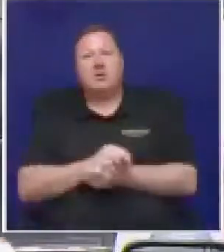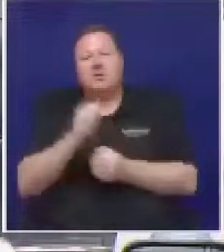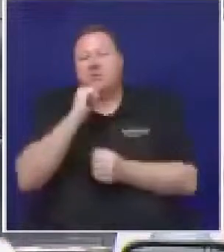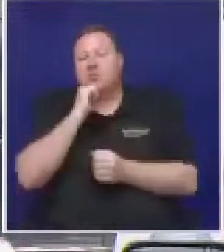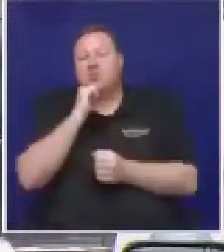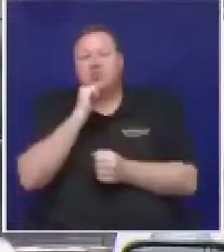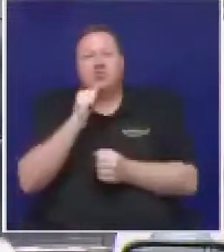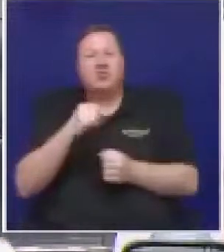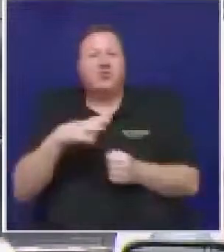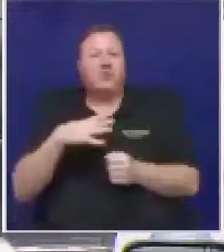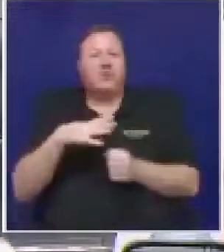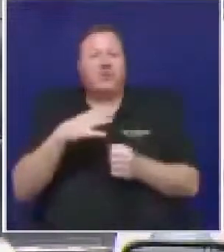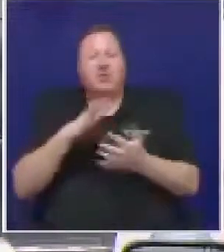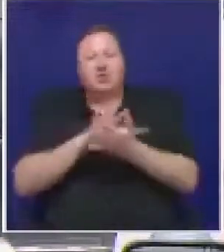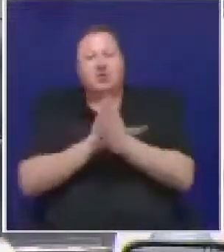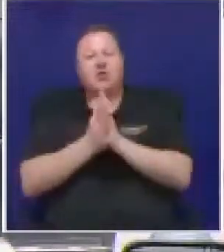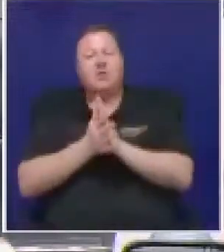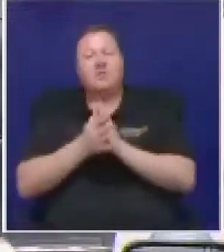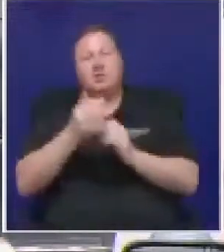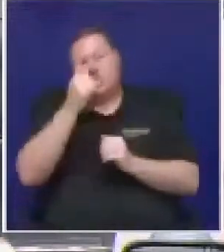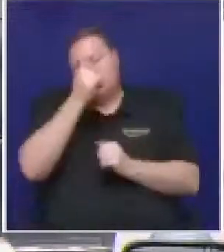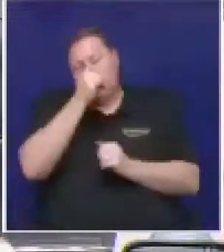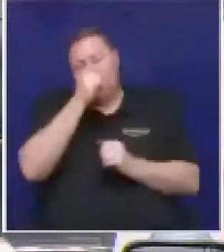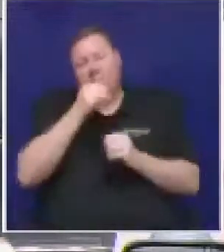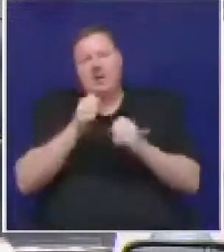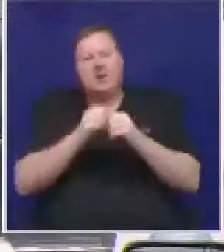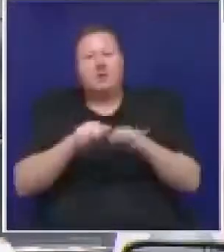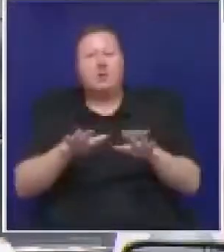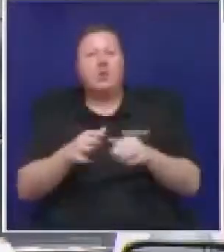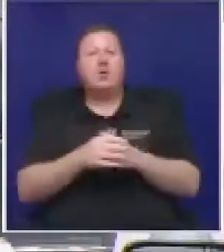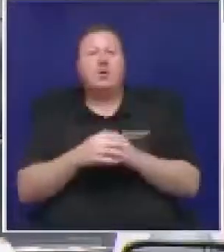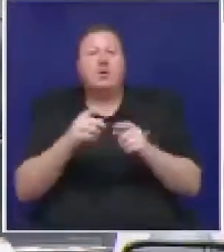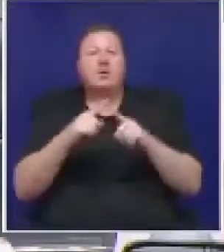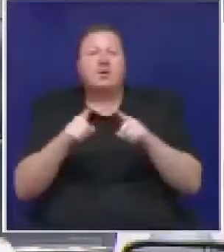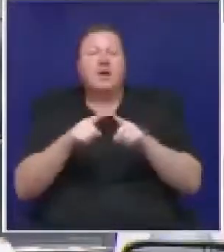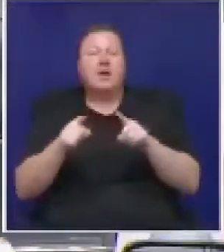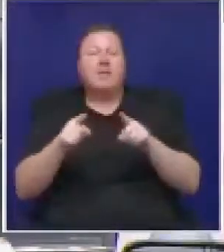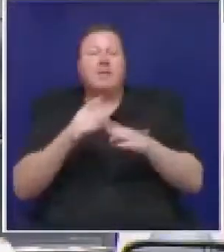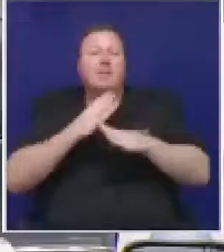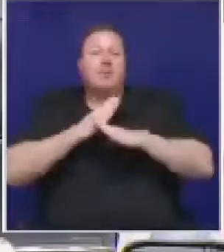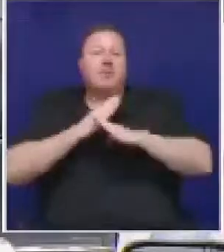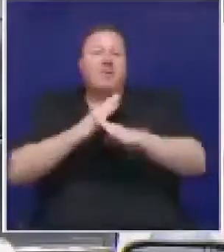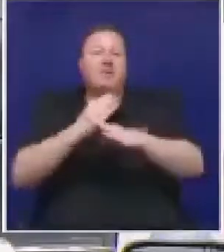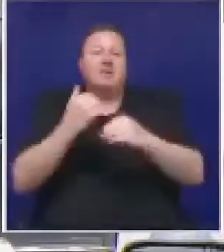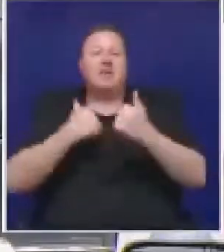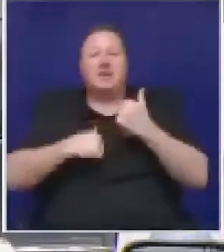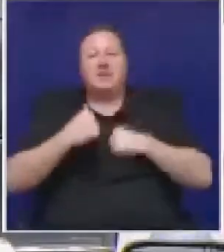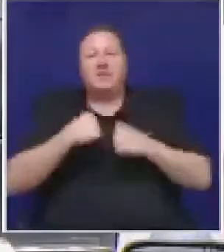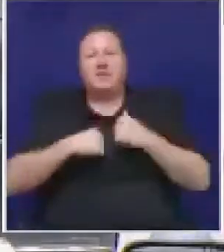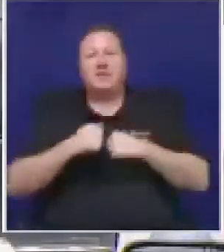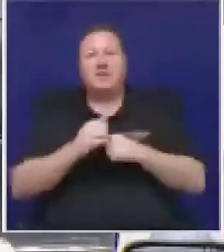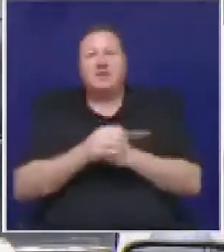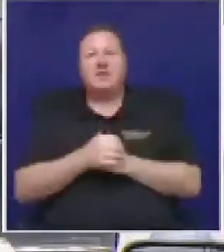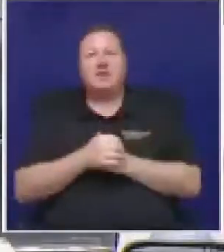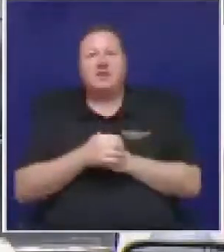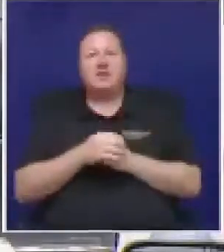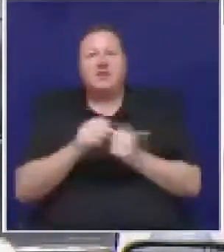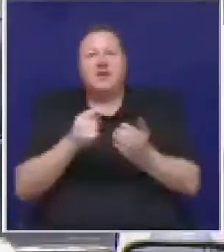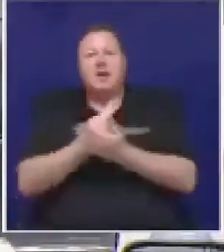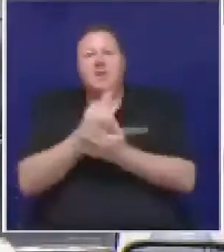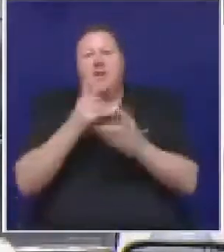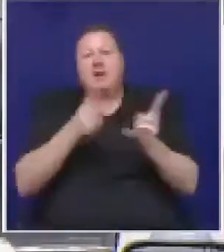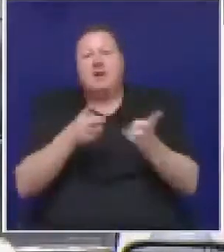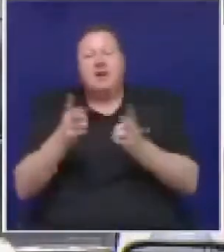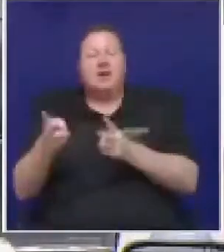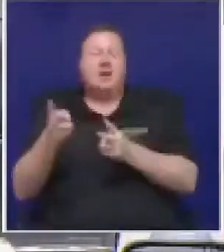disrupt these criminal networks, but also prevent these activities from recurring in